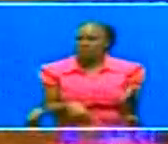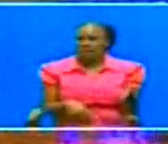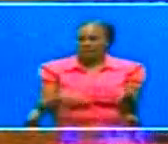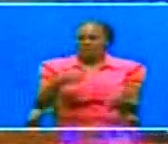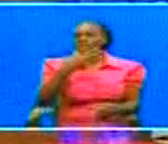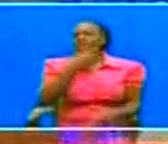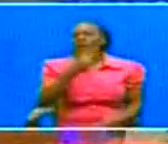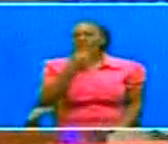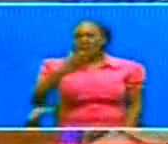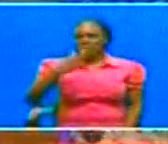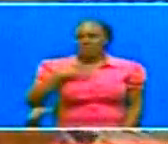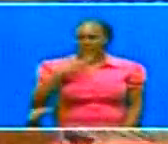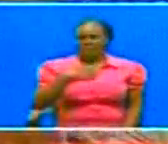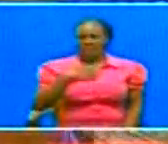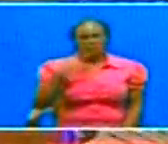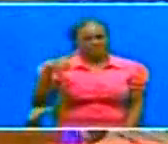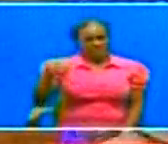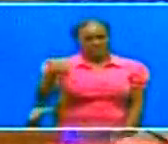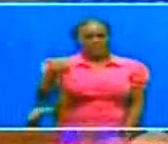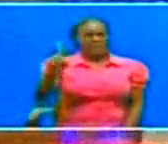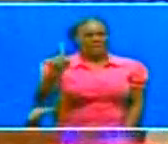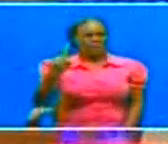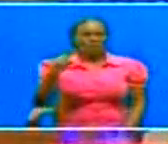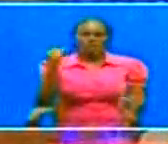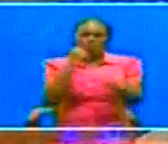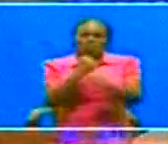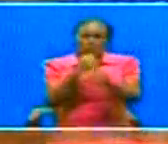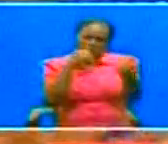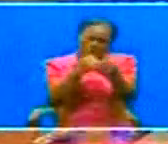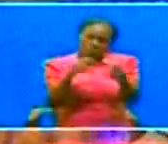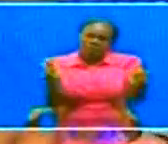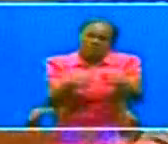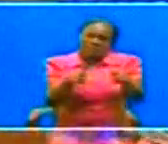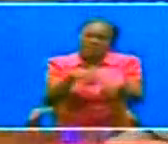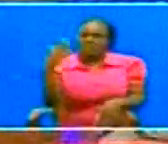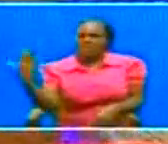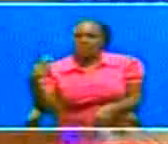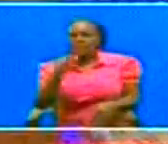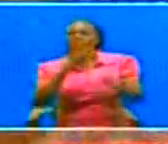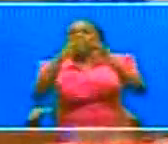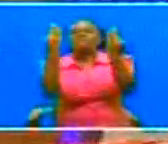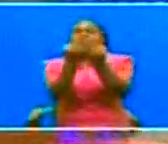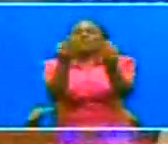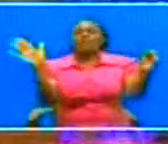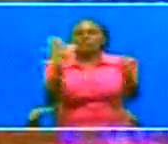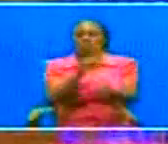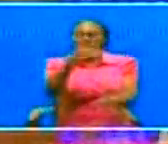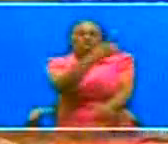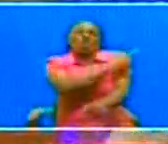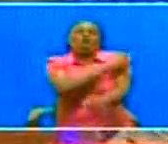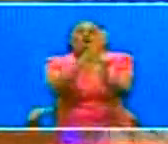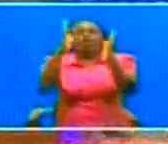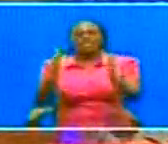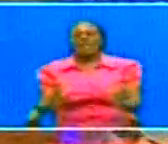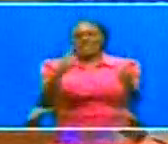my dad was fine with it because he had done almost the same thing. His whole family, you know, is a family of doctors,